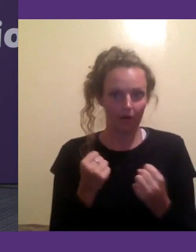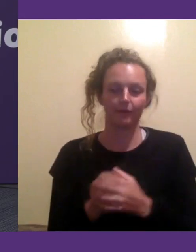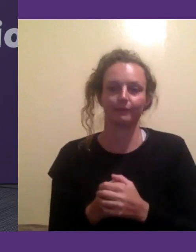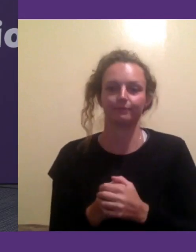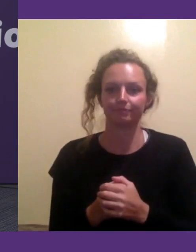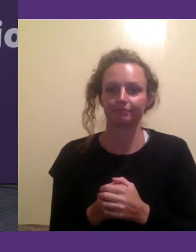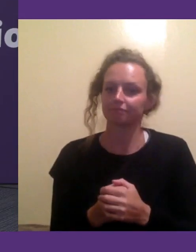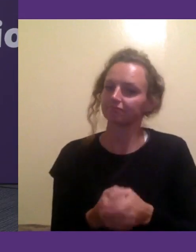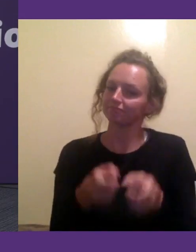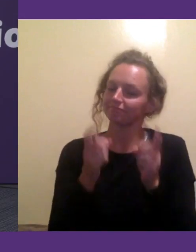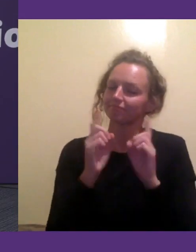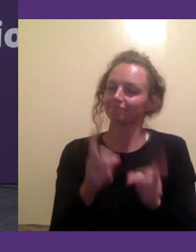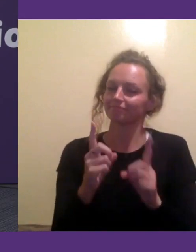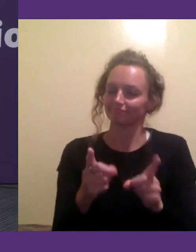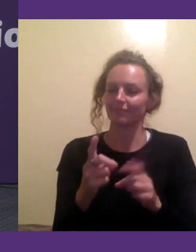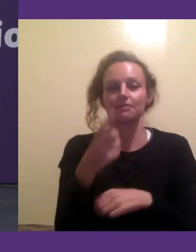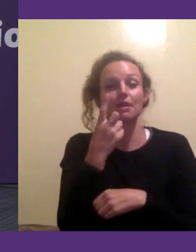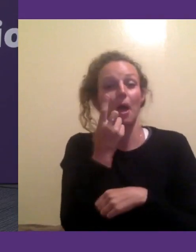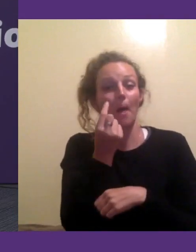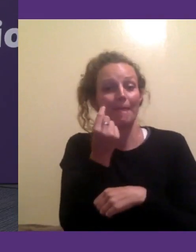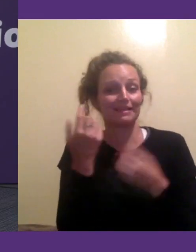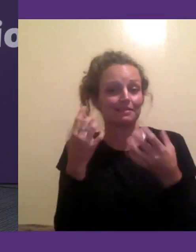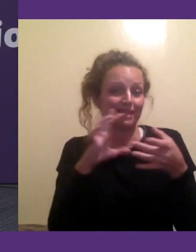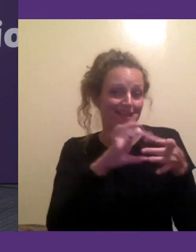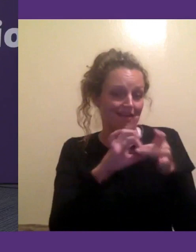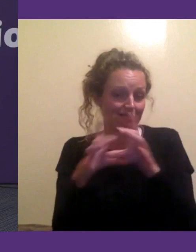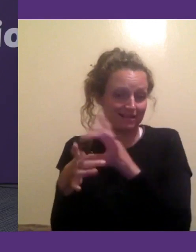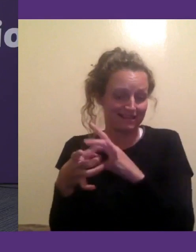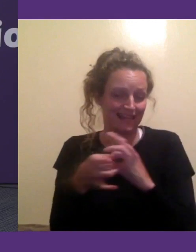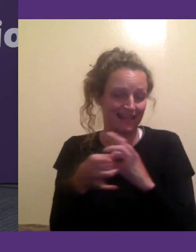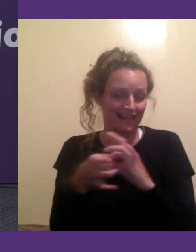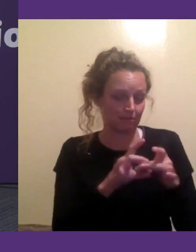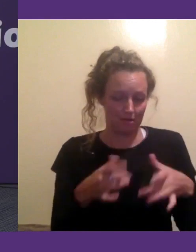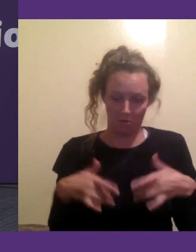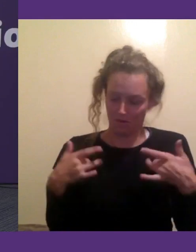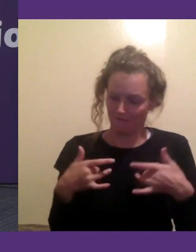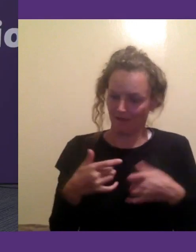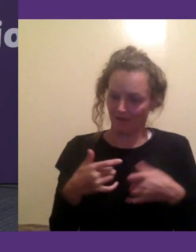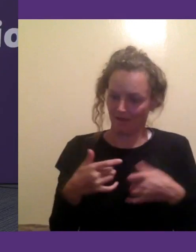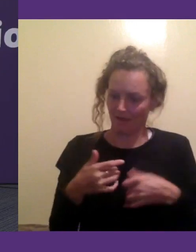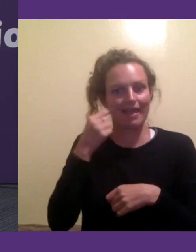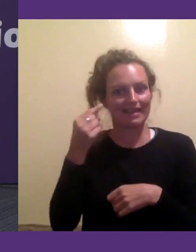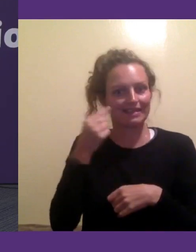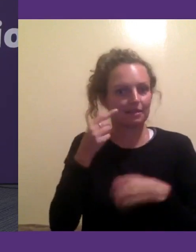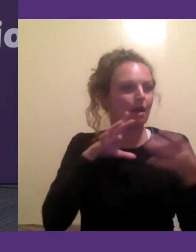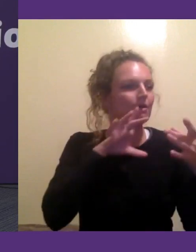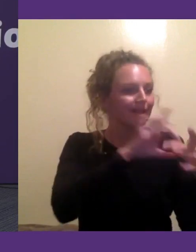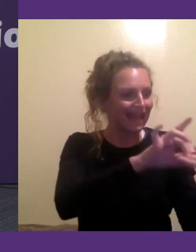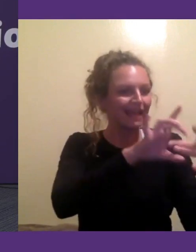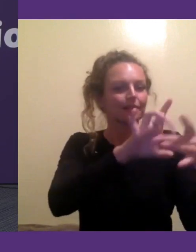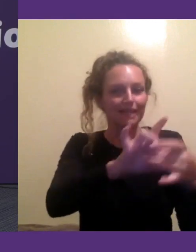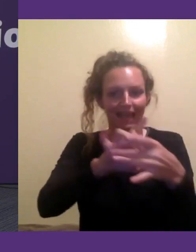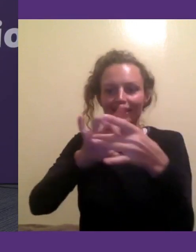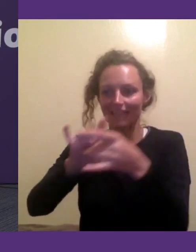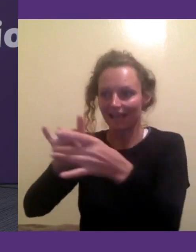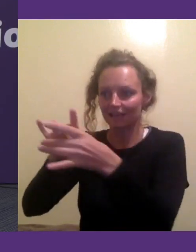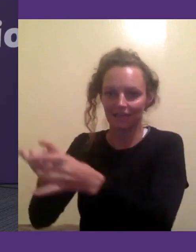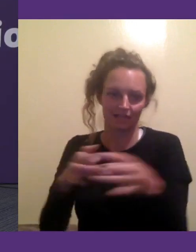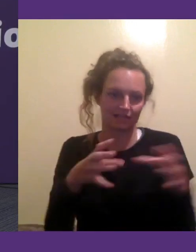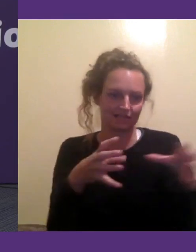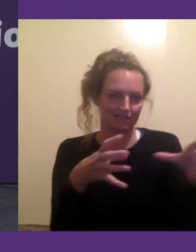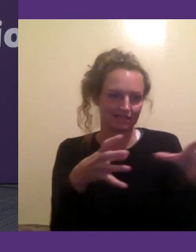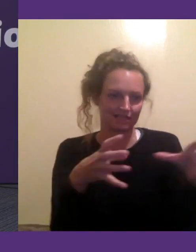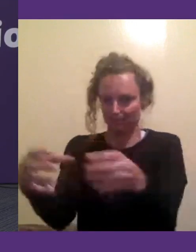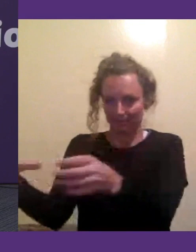easier to connect across because we're using the accessibility sort of introduction almost and saying, look, this is obviously a thing we can work on and it will be good for all of